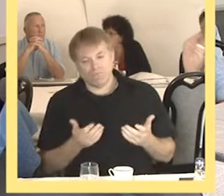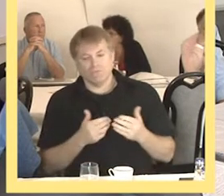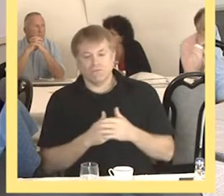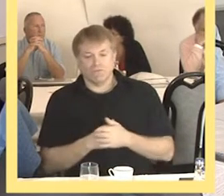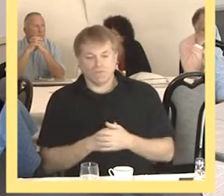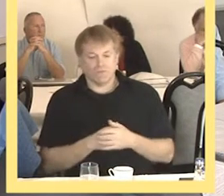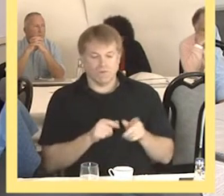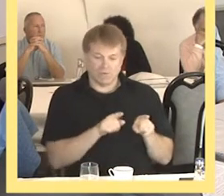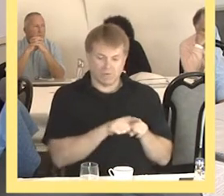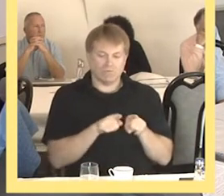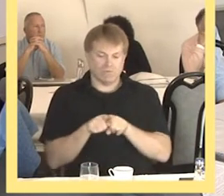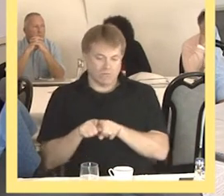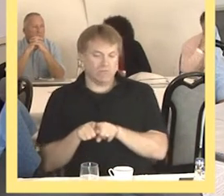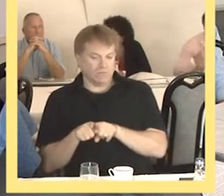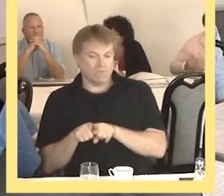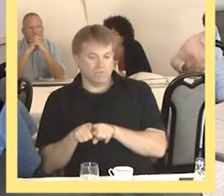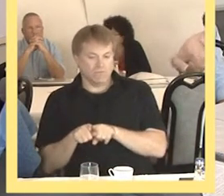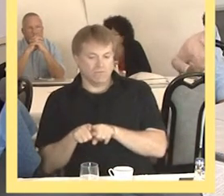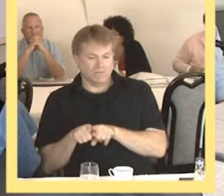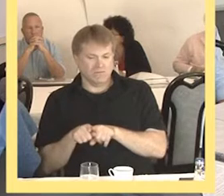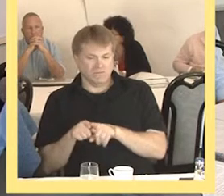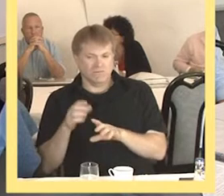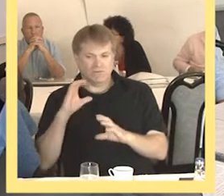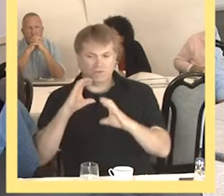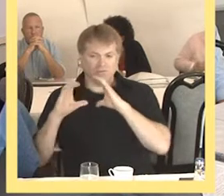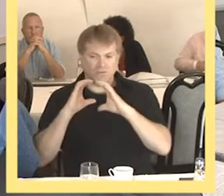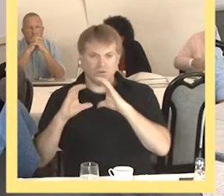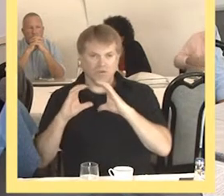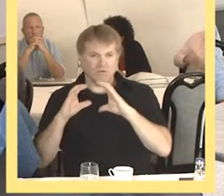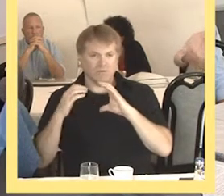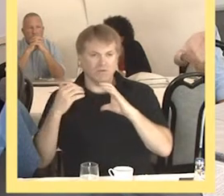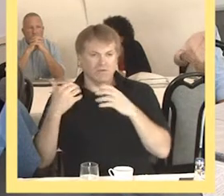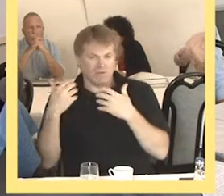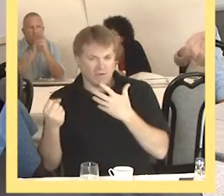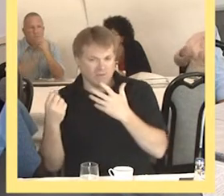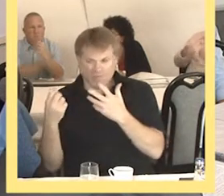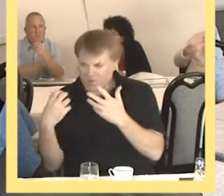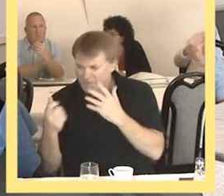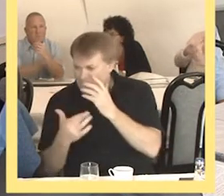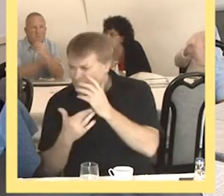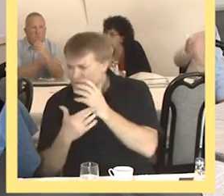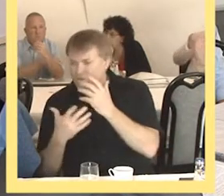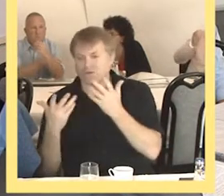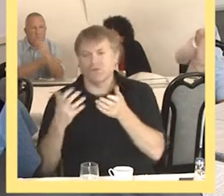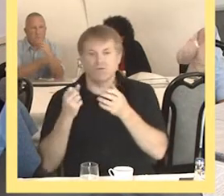it means to use existing communication strategies and skills